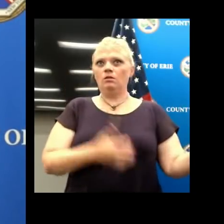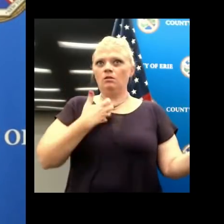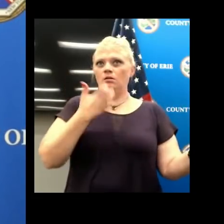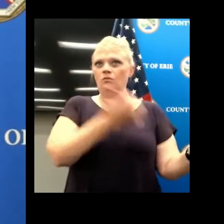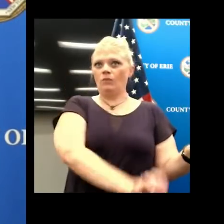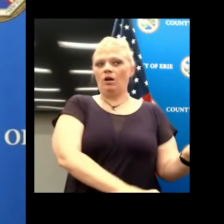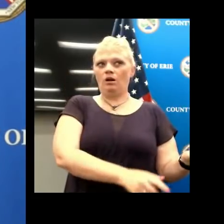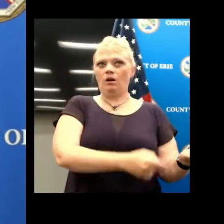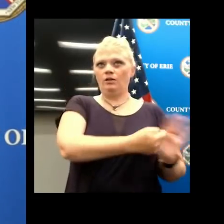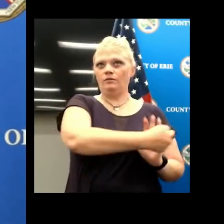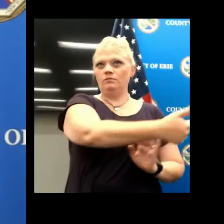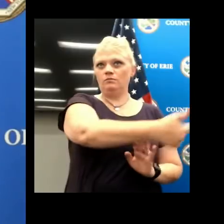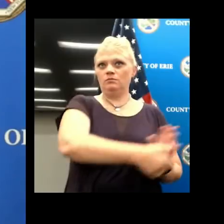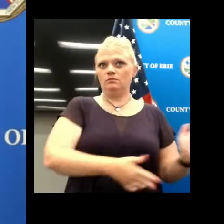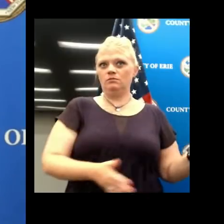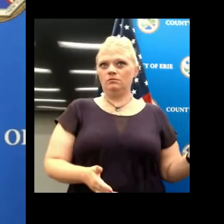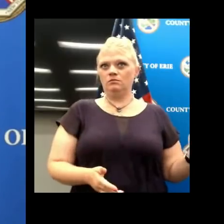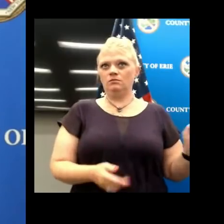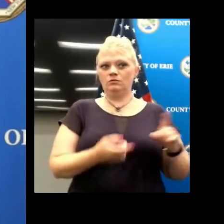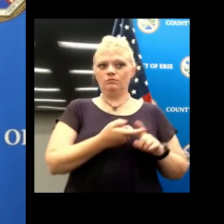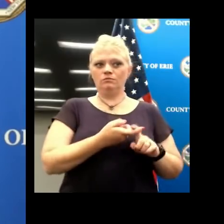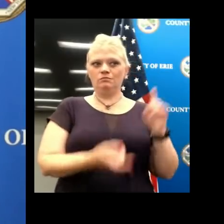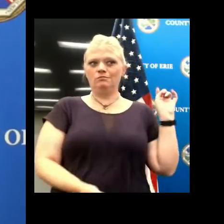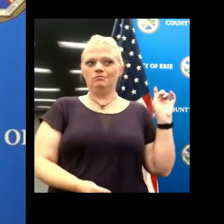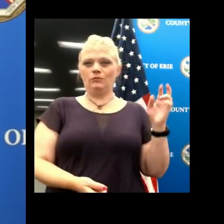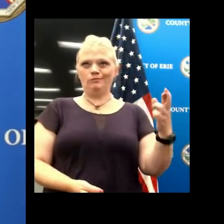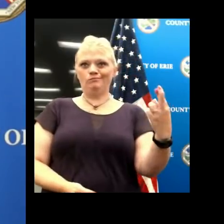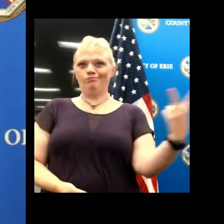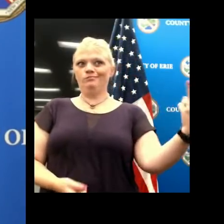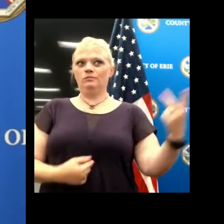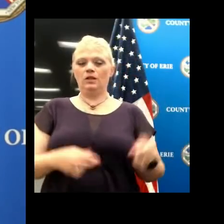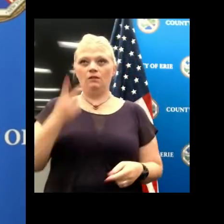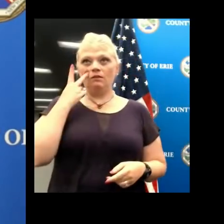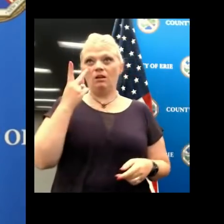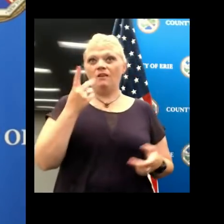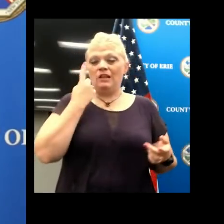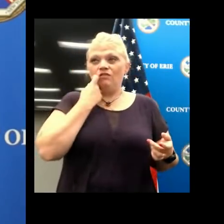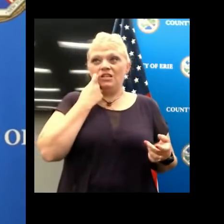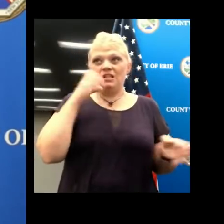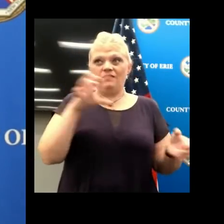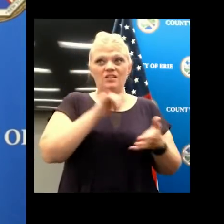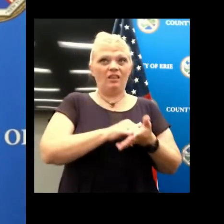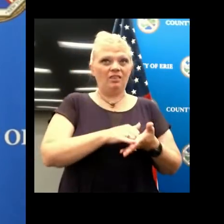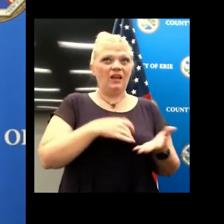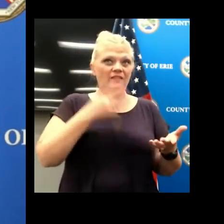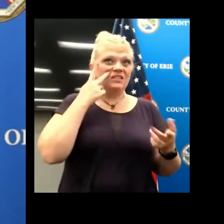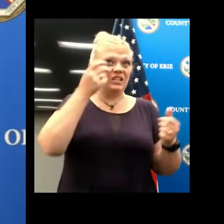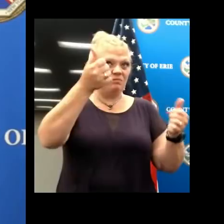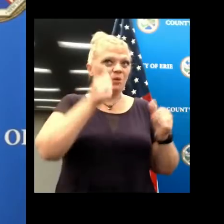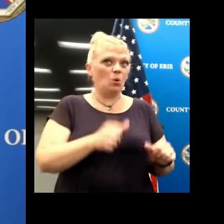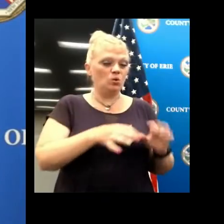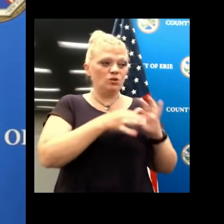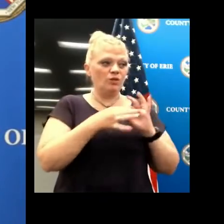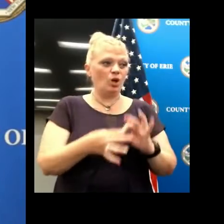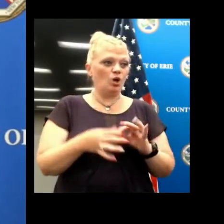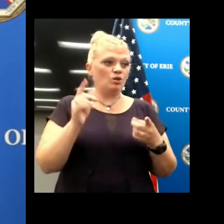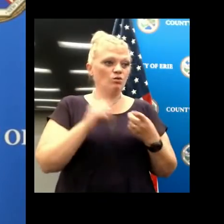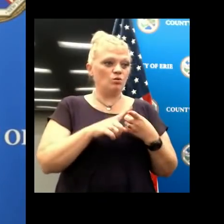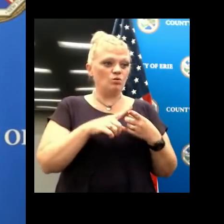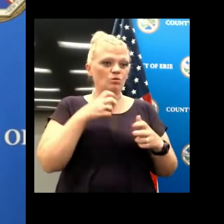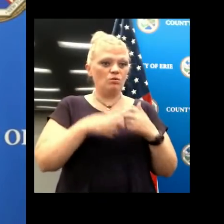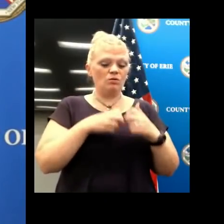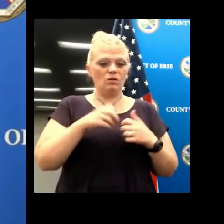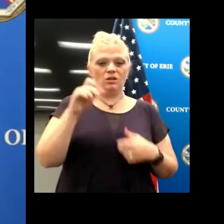with these people, and you defriend them, unfriend them. I've done that recently after seeing some posts from some individuals with regards to the issue